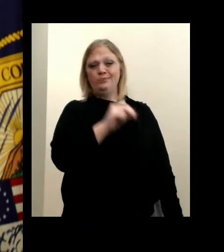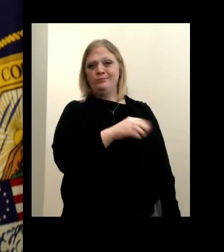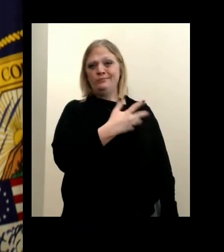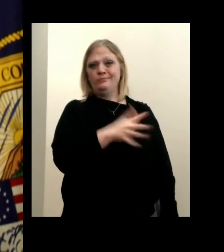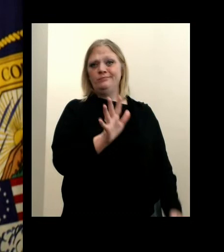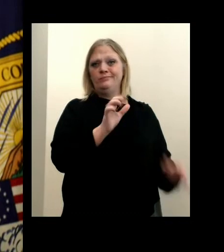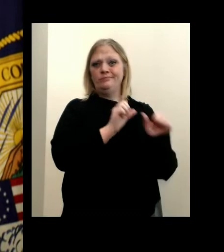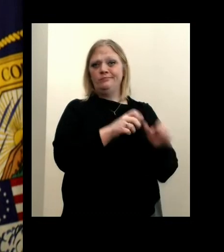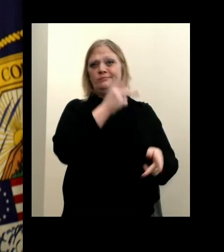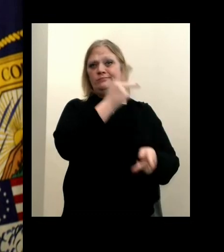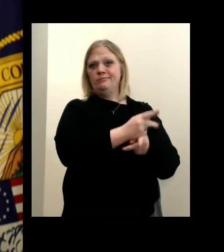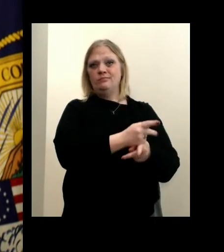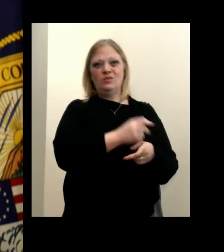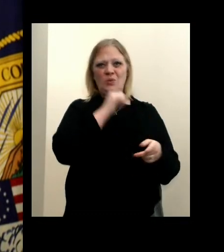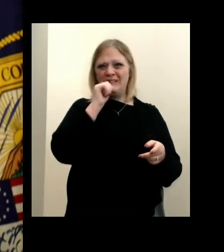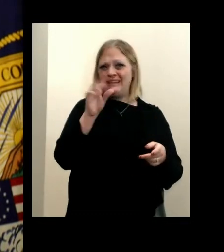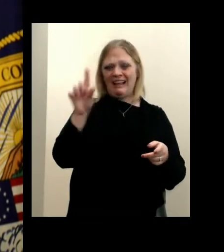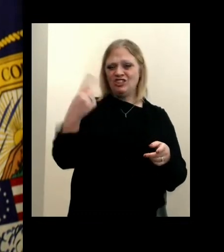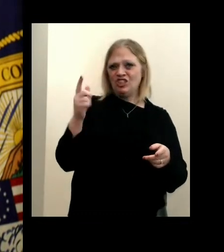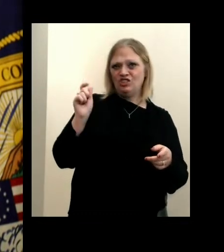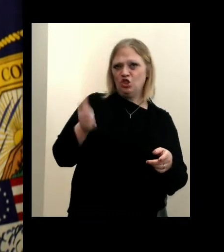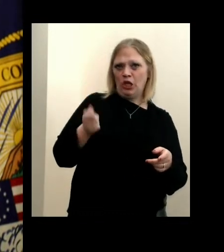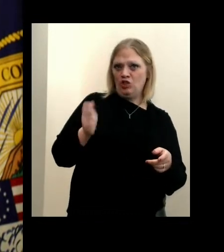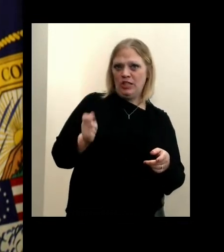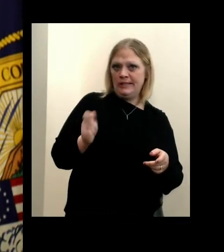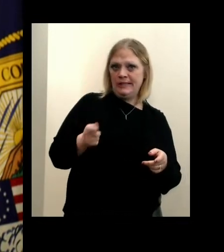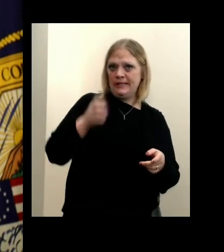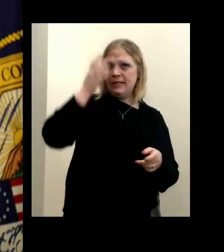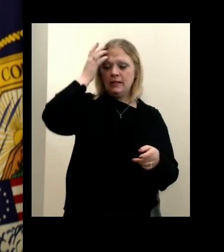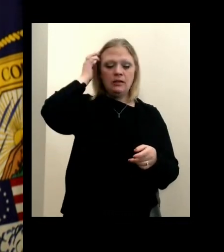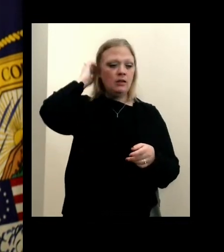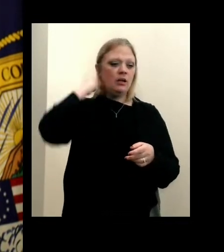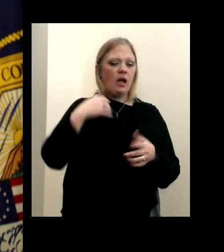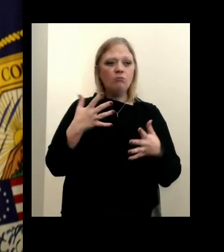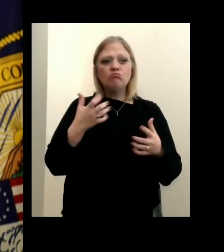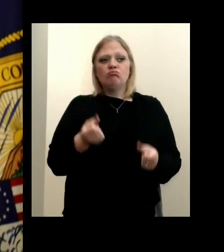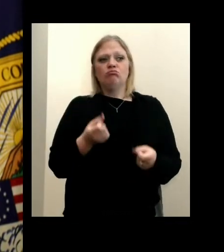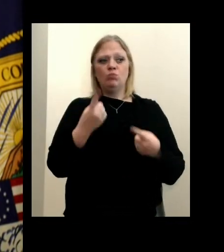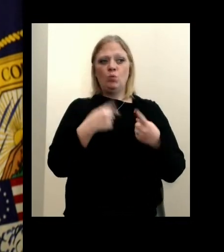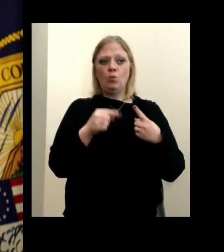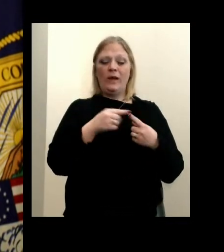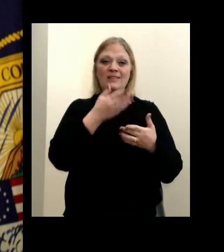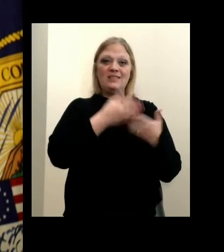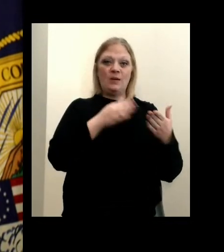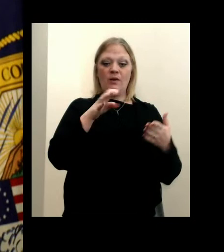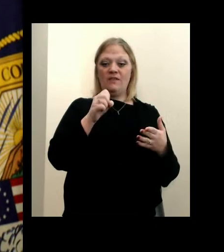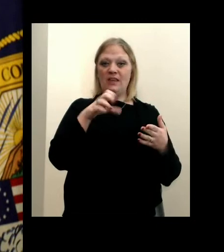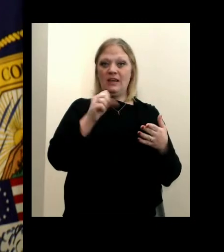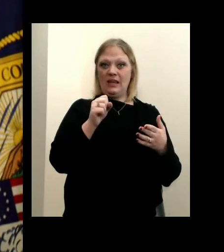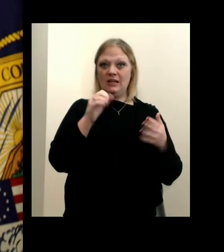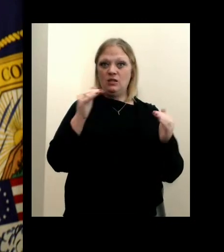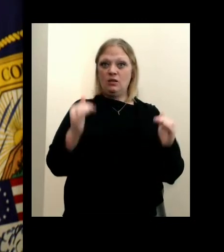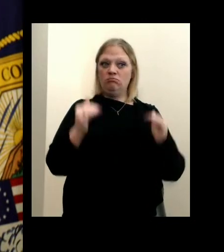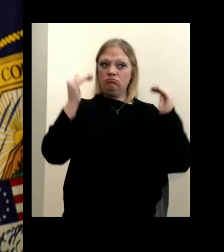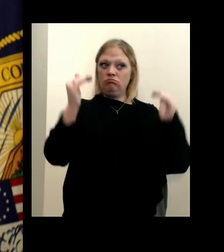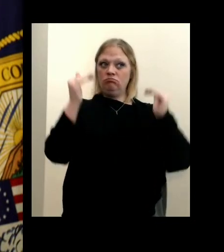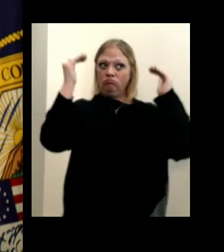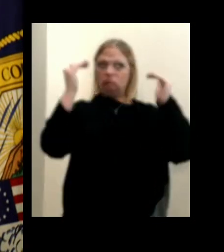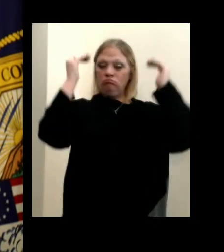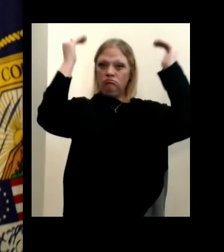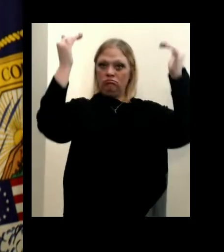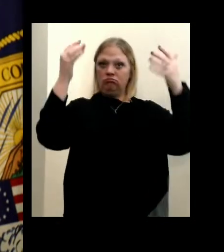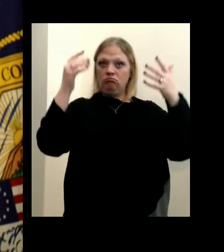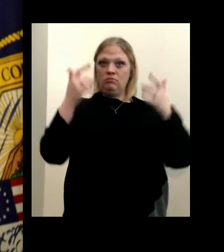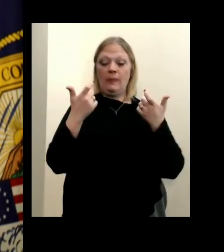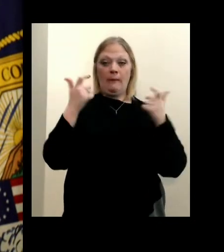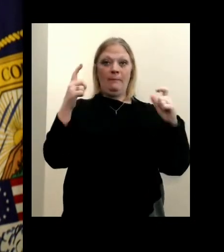unanimity with judges. And I'm fairly confident that when some of these cases go up to the Fourth Department, the big victories